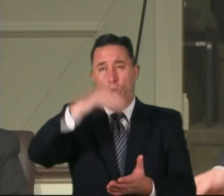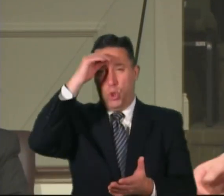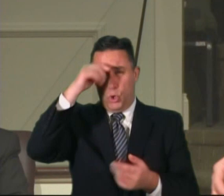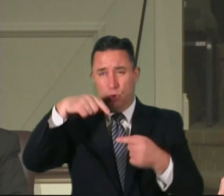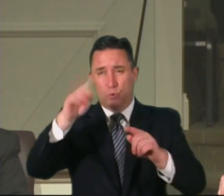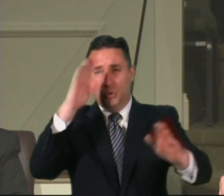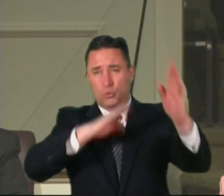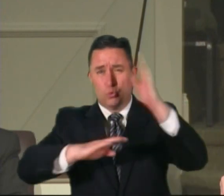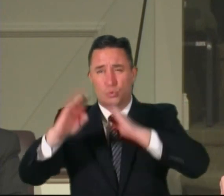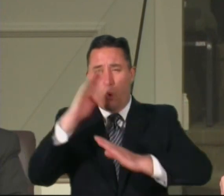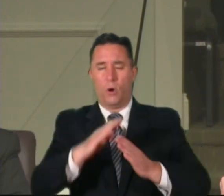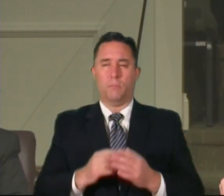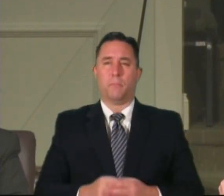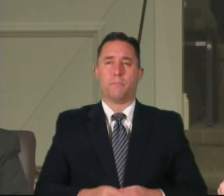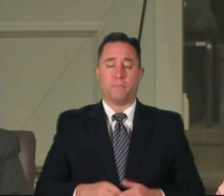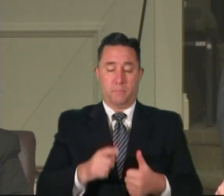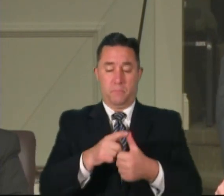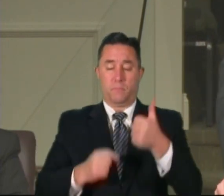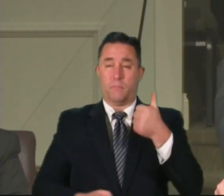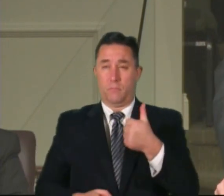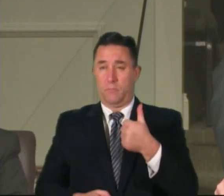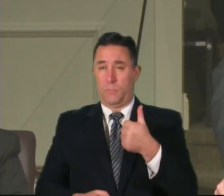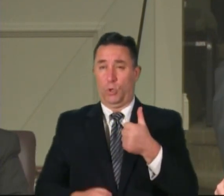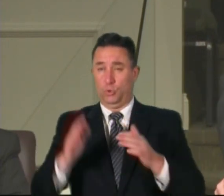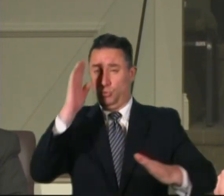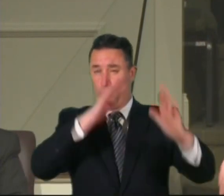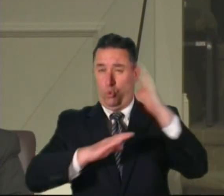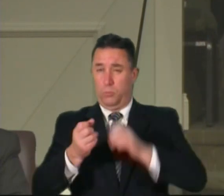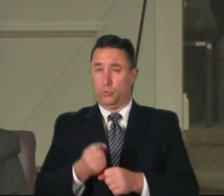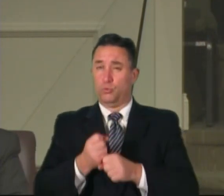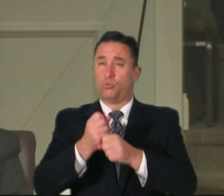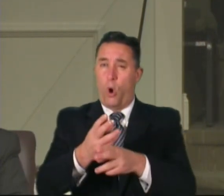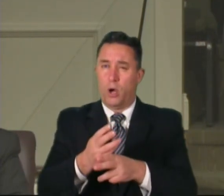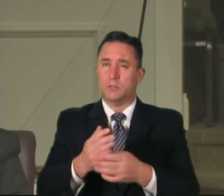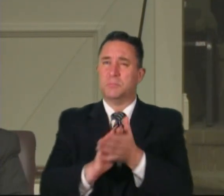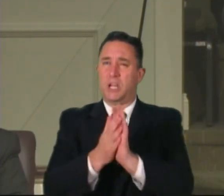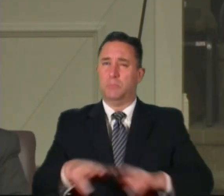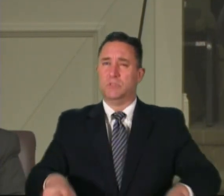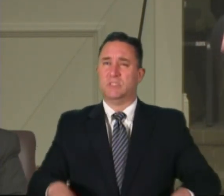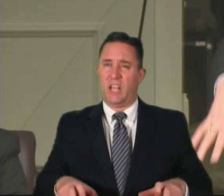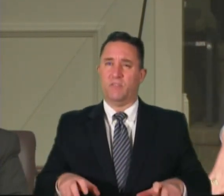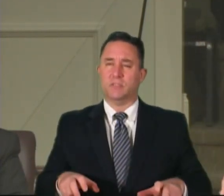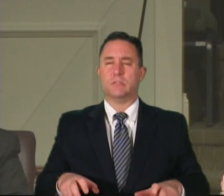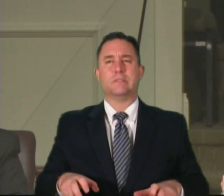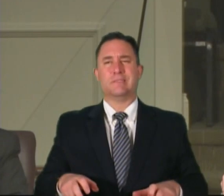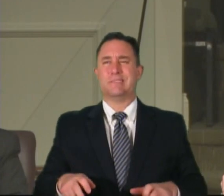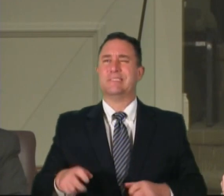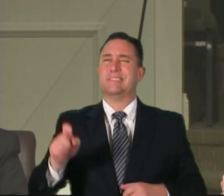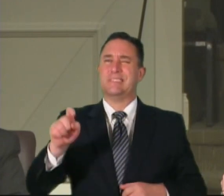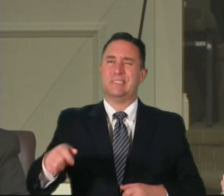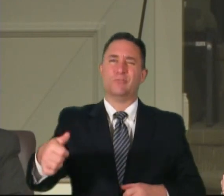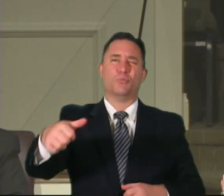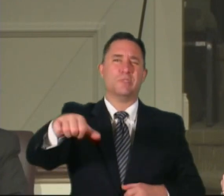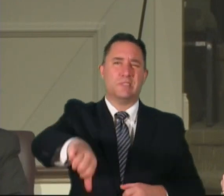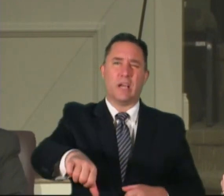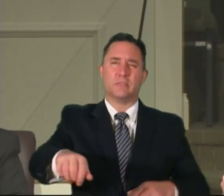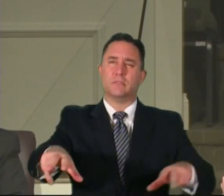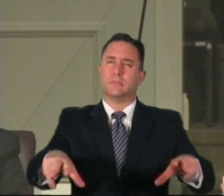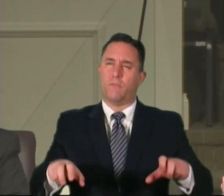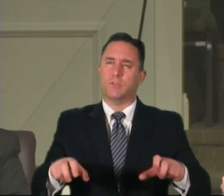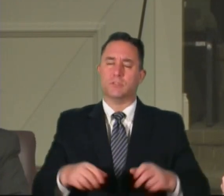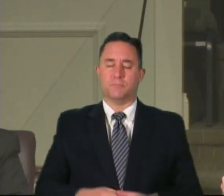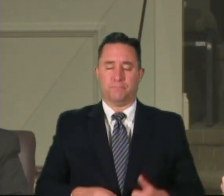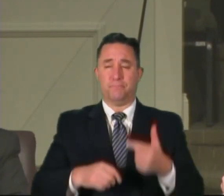a storm, first of all, that storms cause us to be selfish. We have to reject that selfish impulse. Number